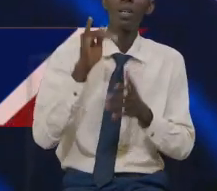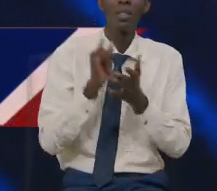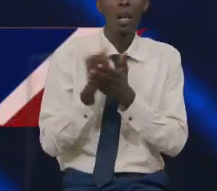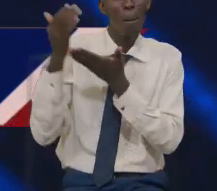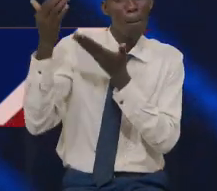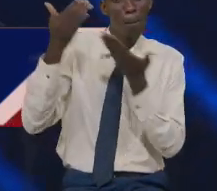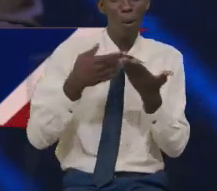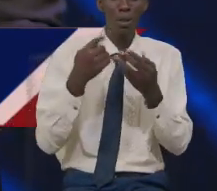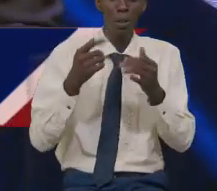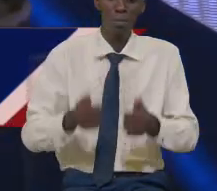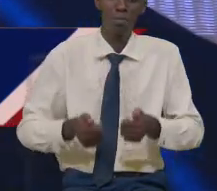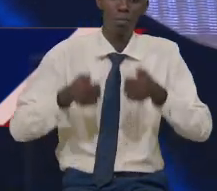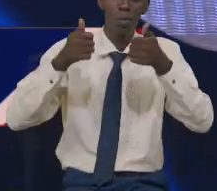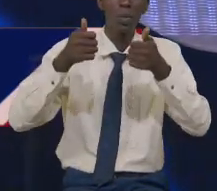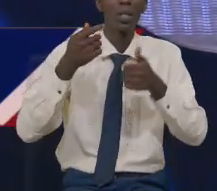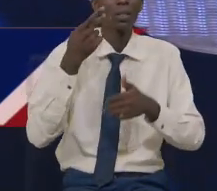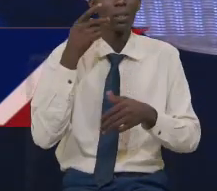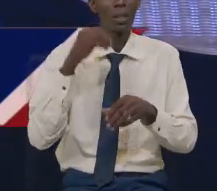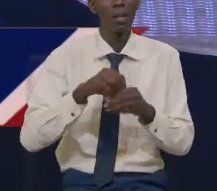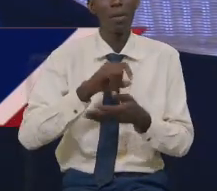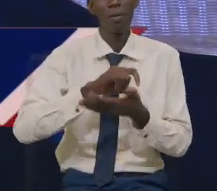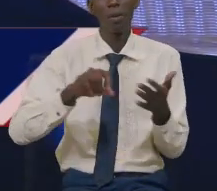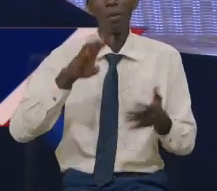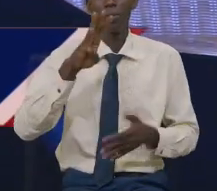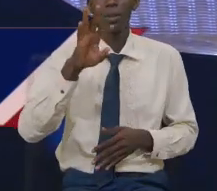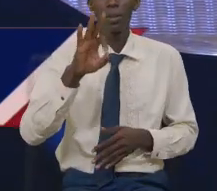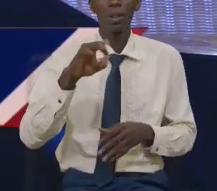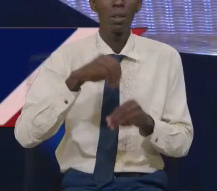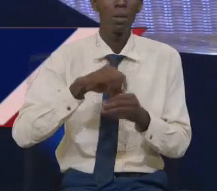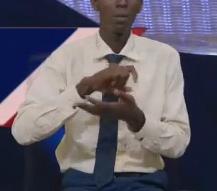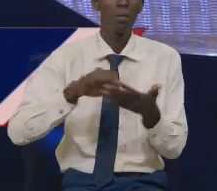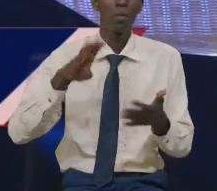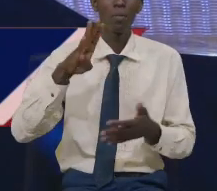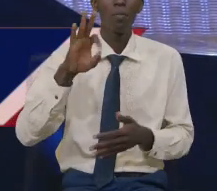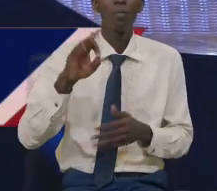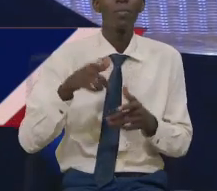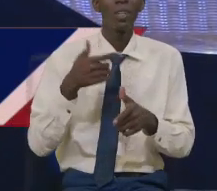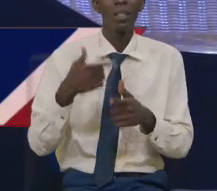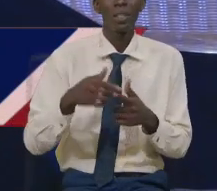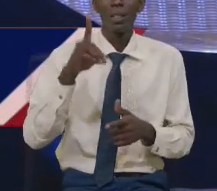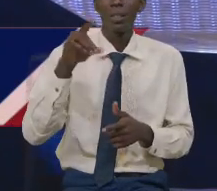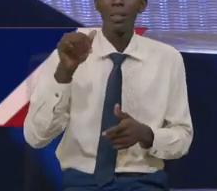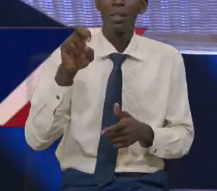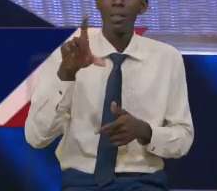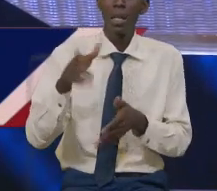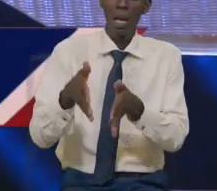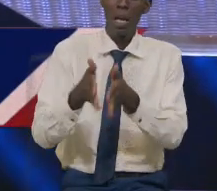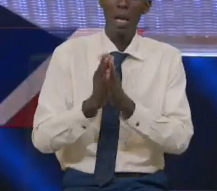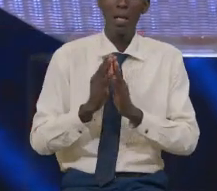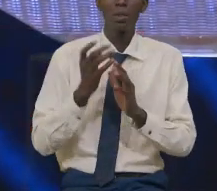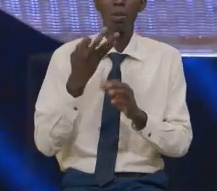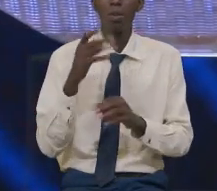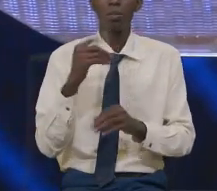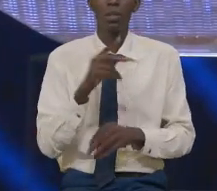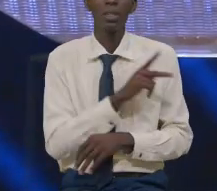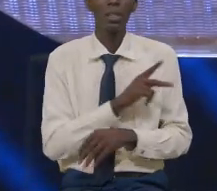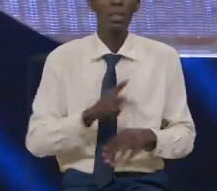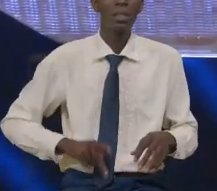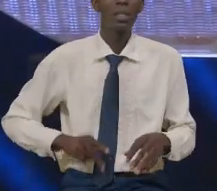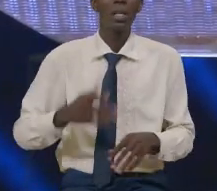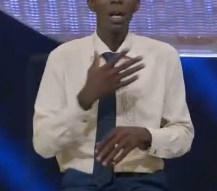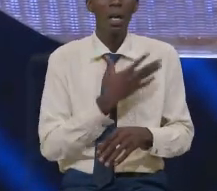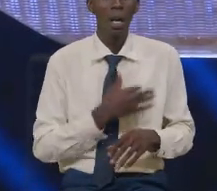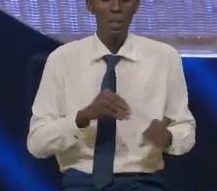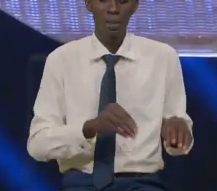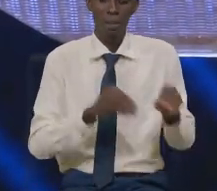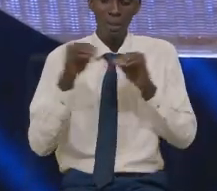the promotion. Look at verse 49. Verse 49, then Daniel requested of the king And he said,